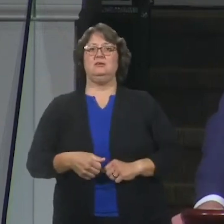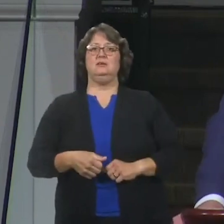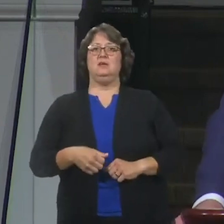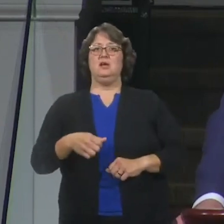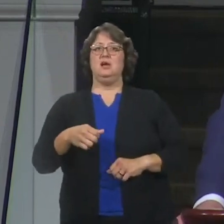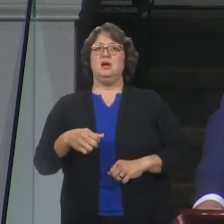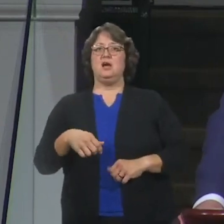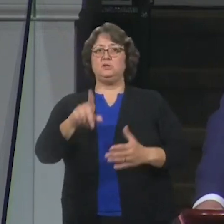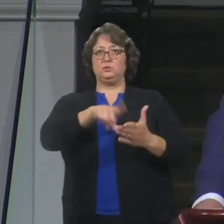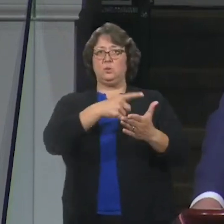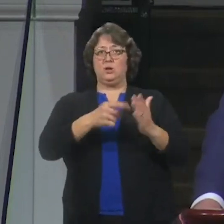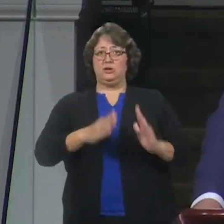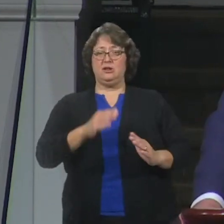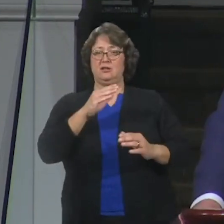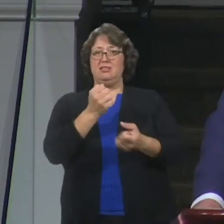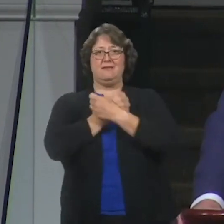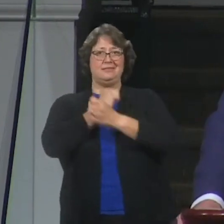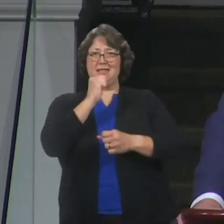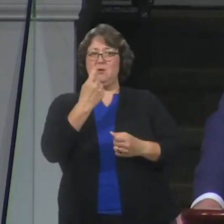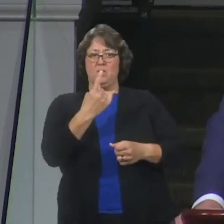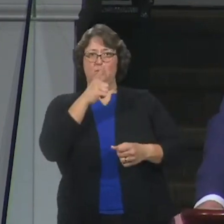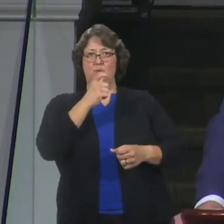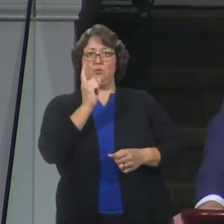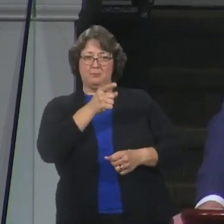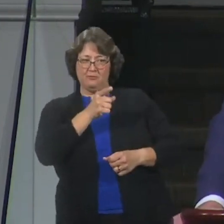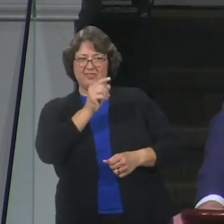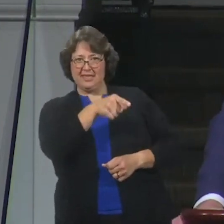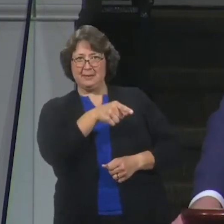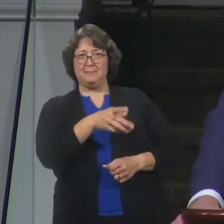scorner loveth not one that reproveth him.